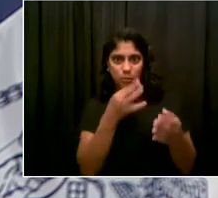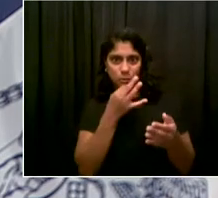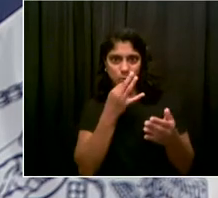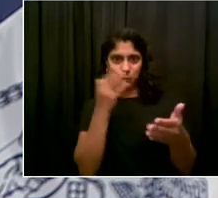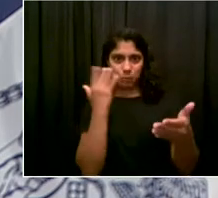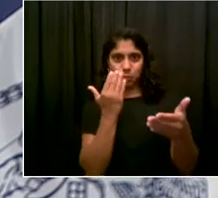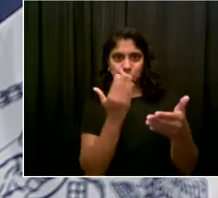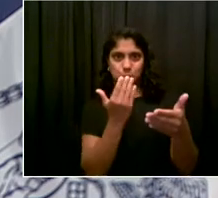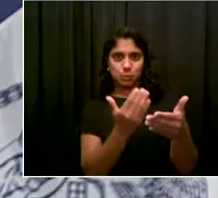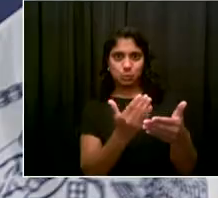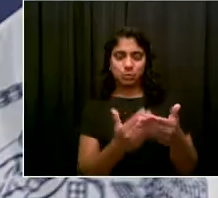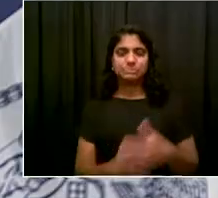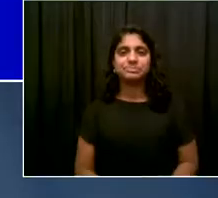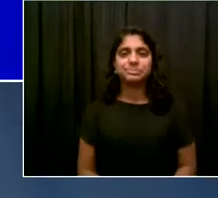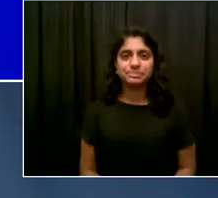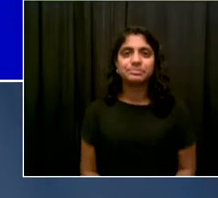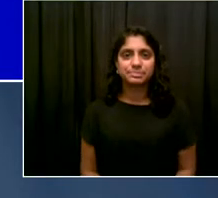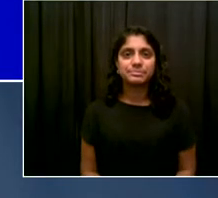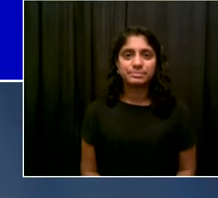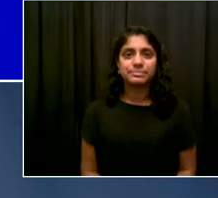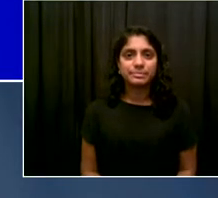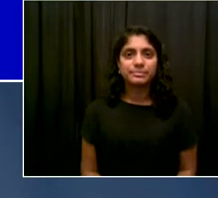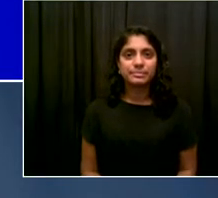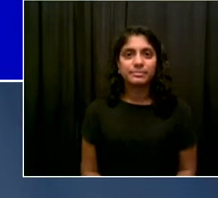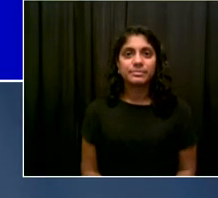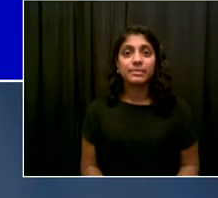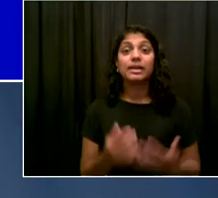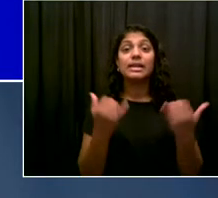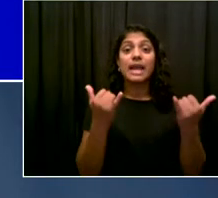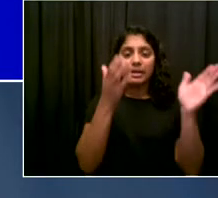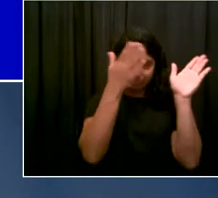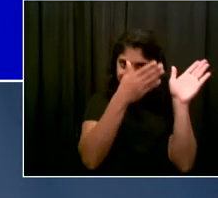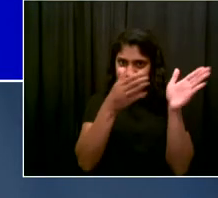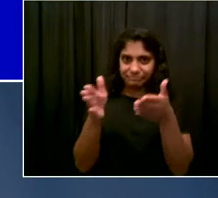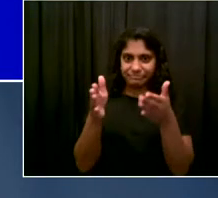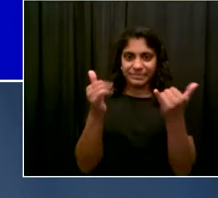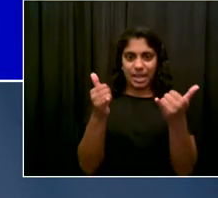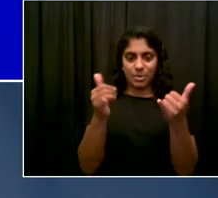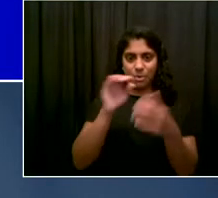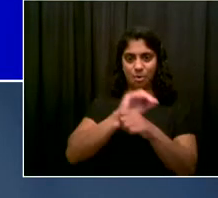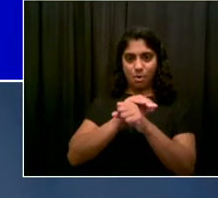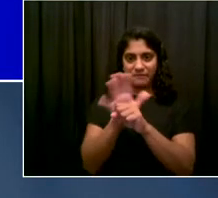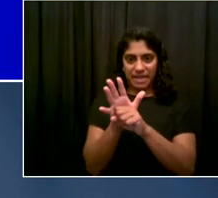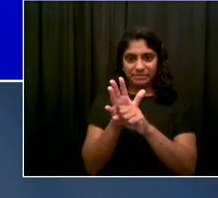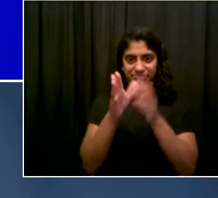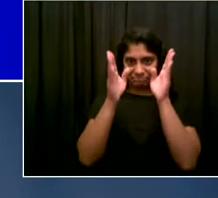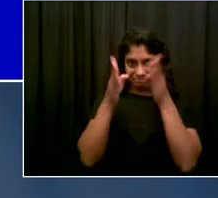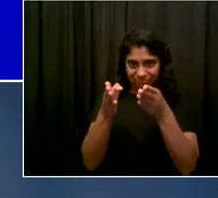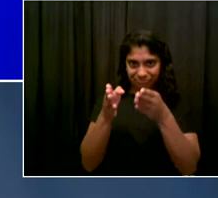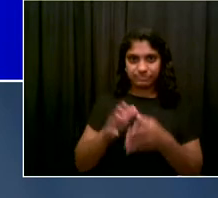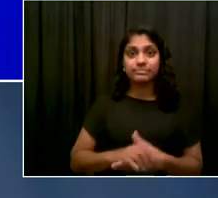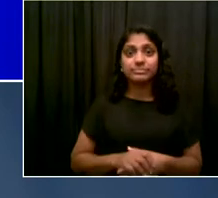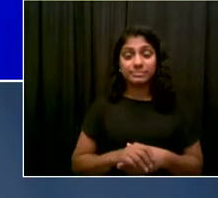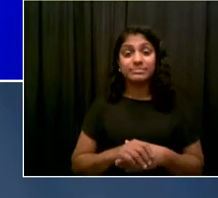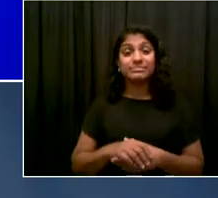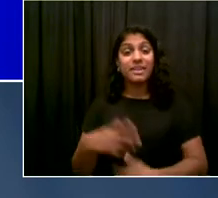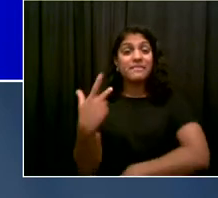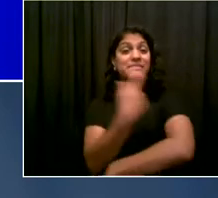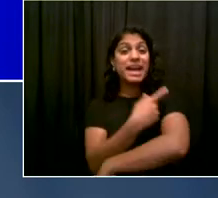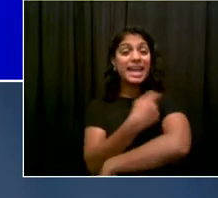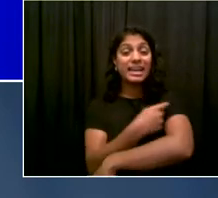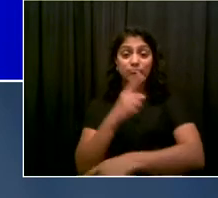all. Vaccinations continue, and we will deepen them as of this morning. Total number of doses from day one,